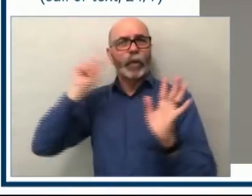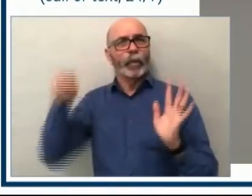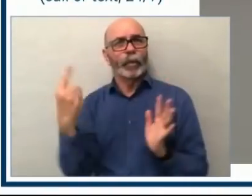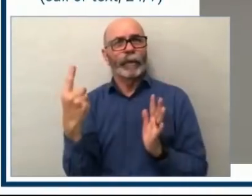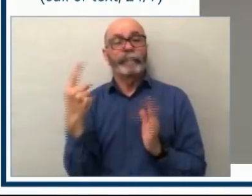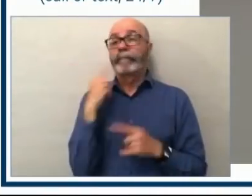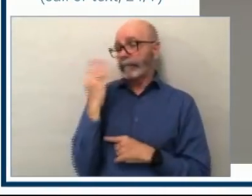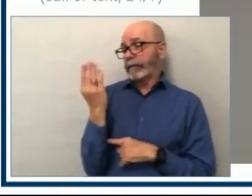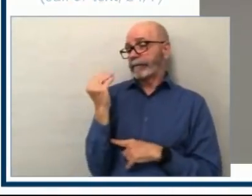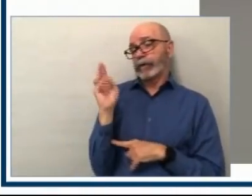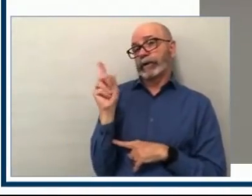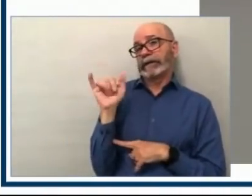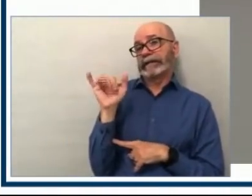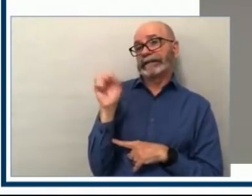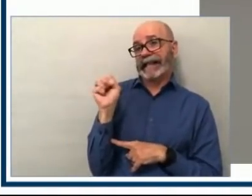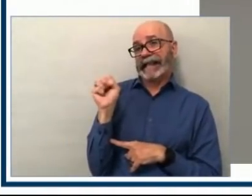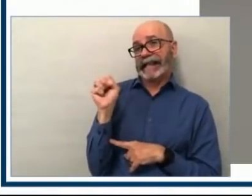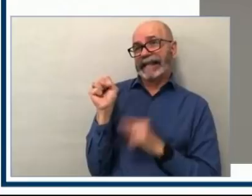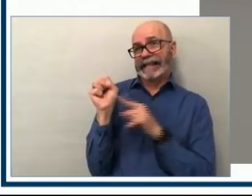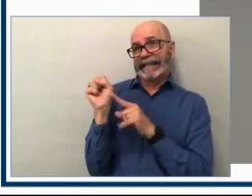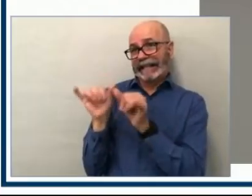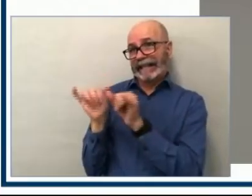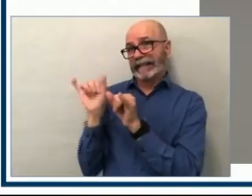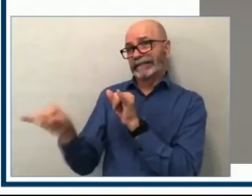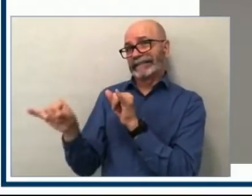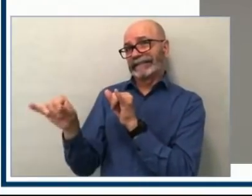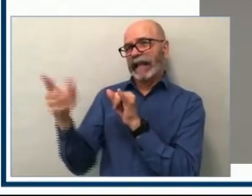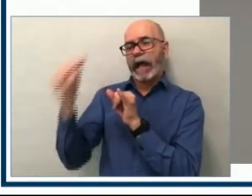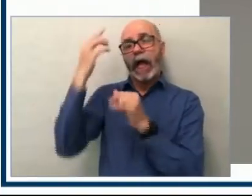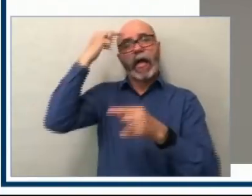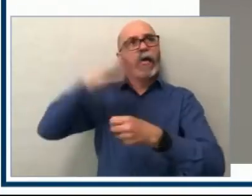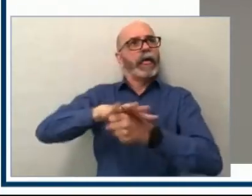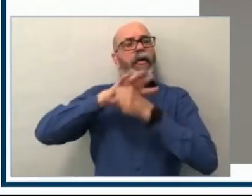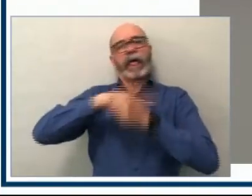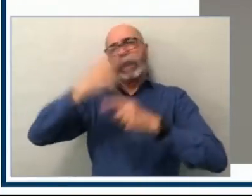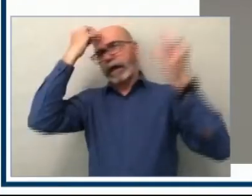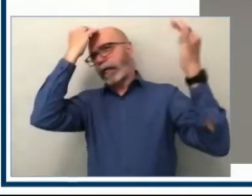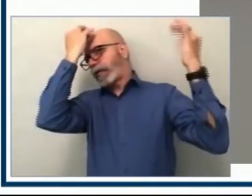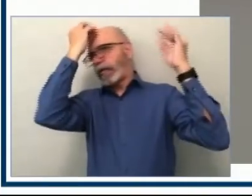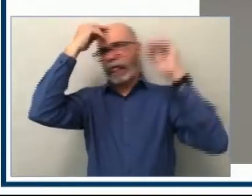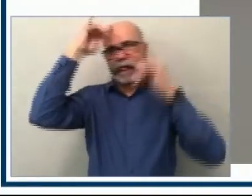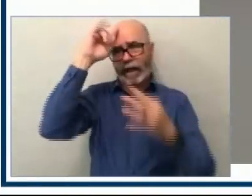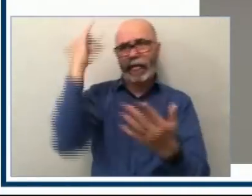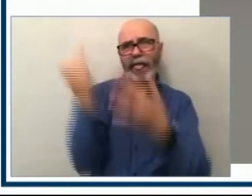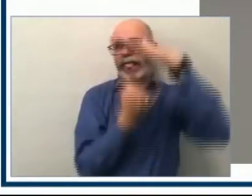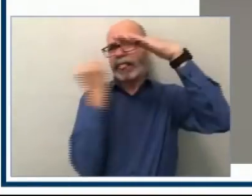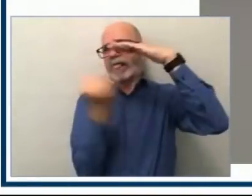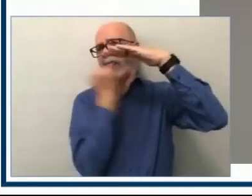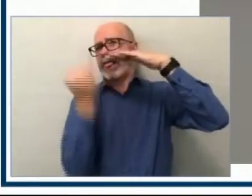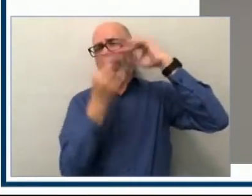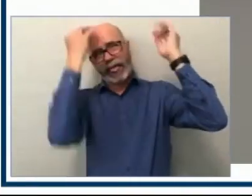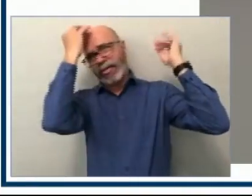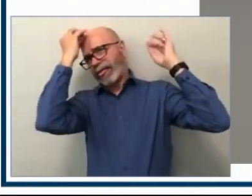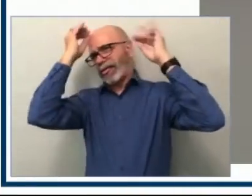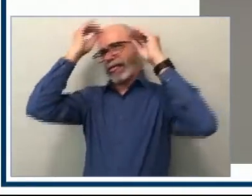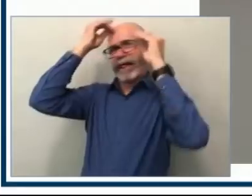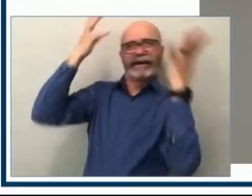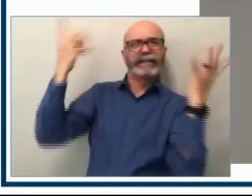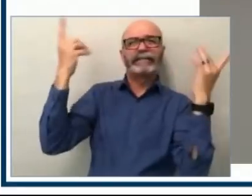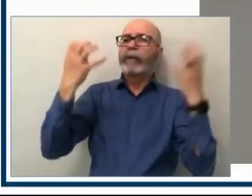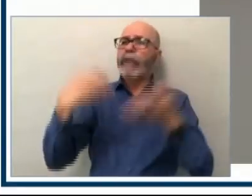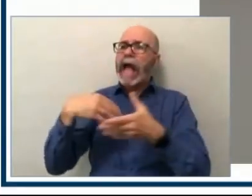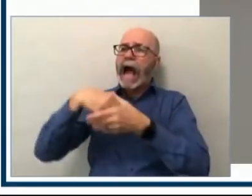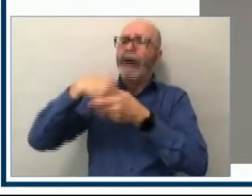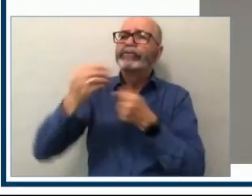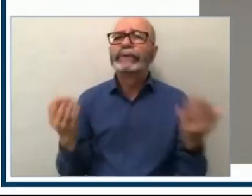significant impact on their mental and physical health. The importance of people being outside, being able to be active, but being able to do that